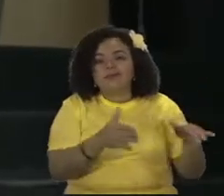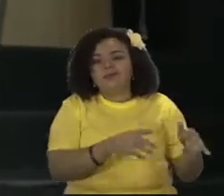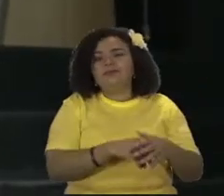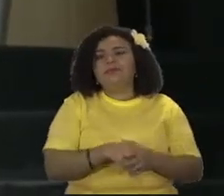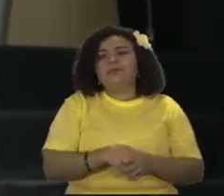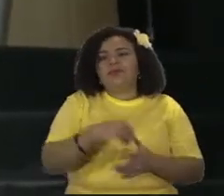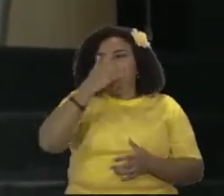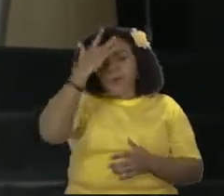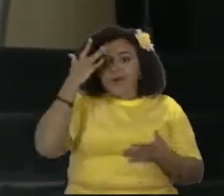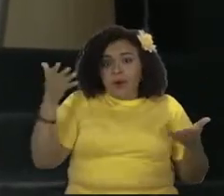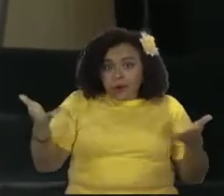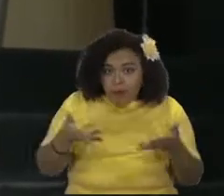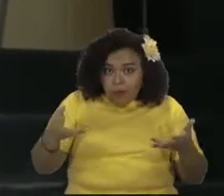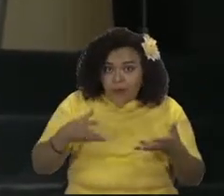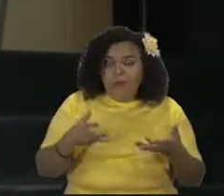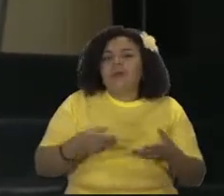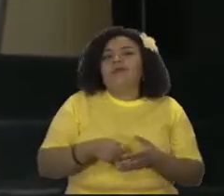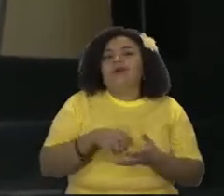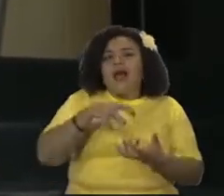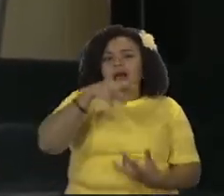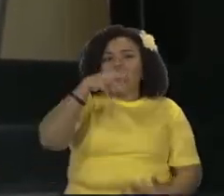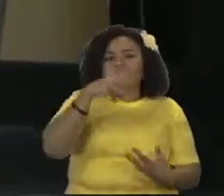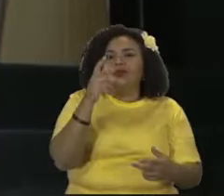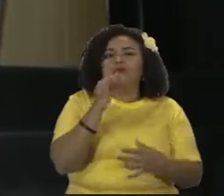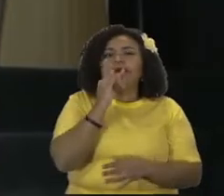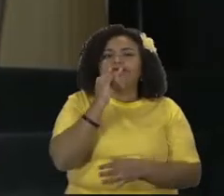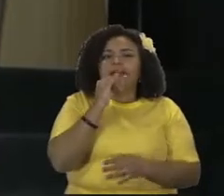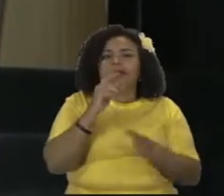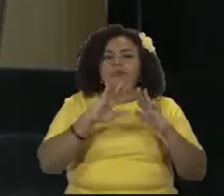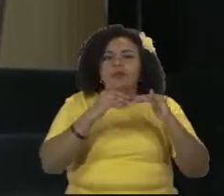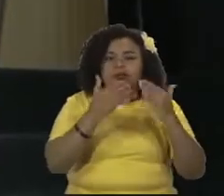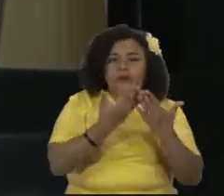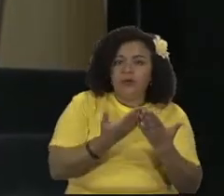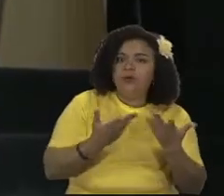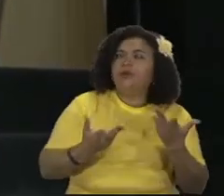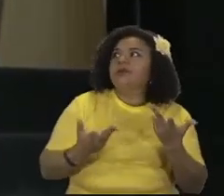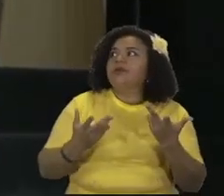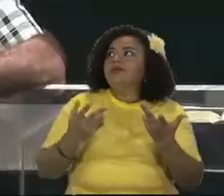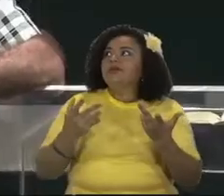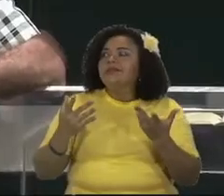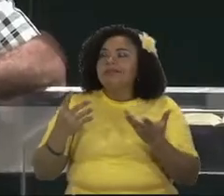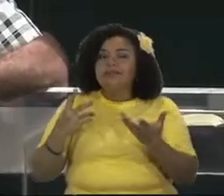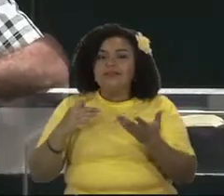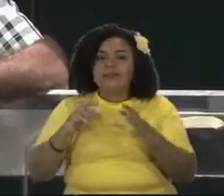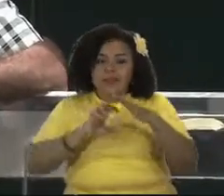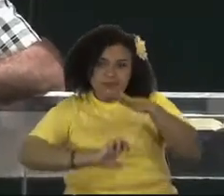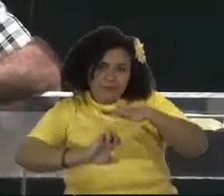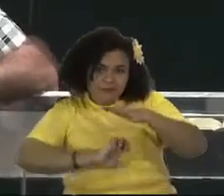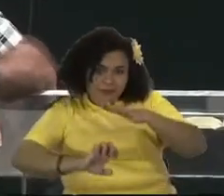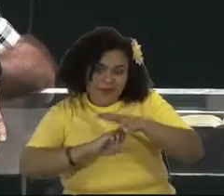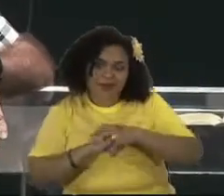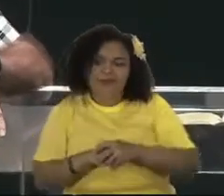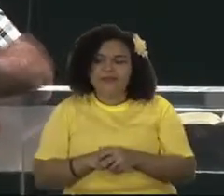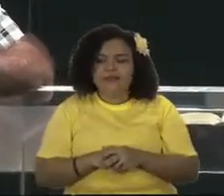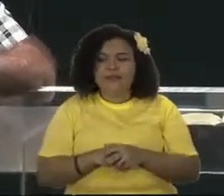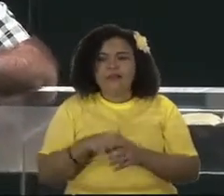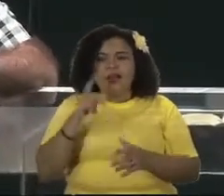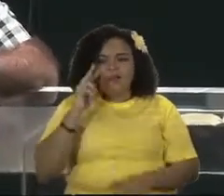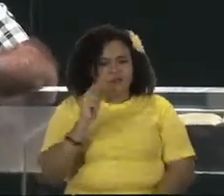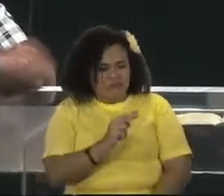persons in your company may know that you are different. In your school, in your job, they